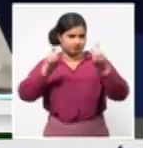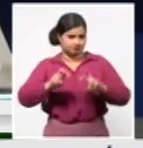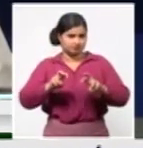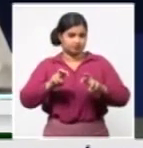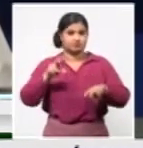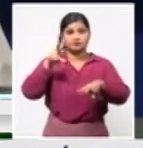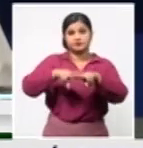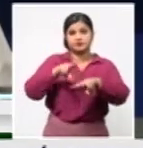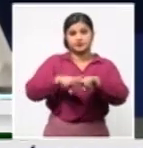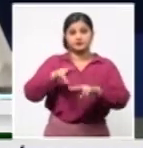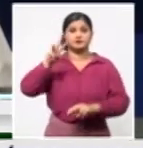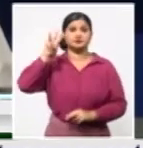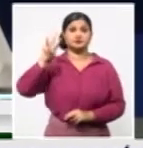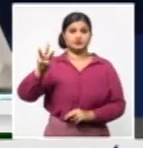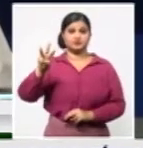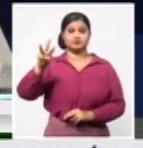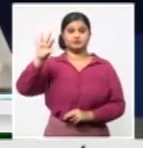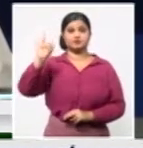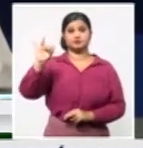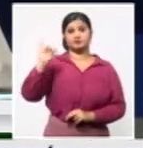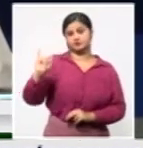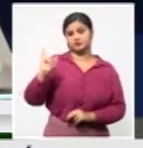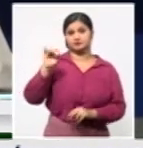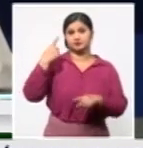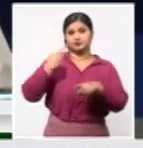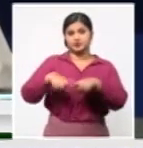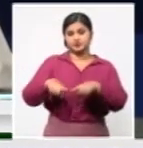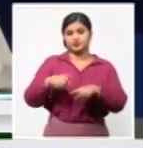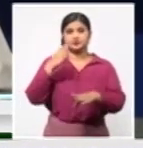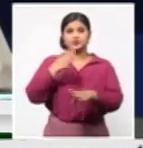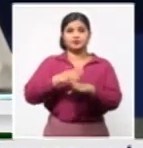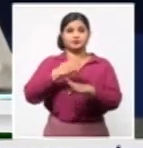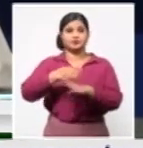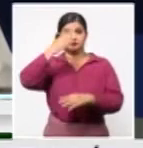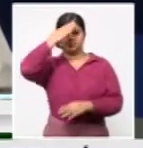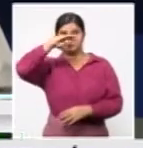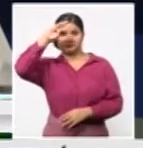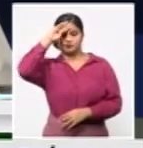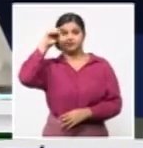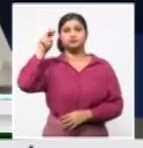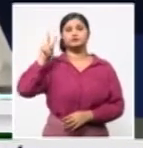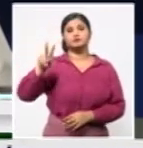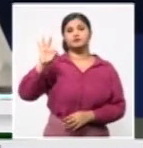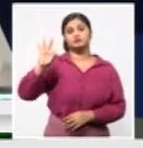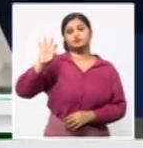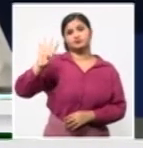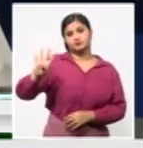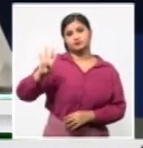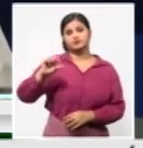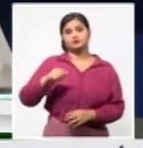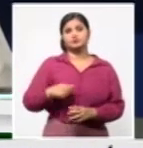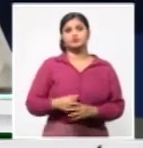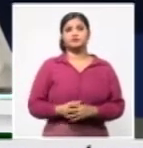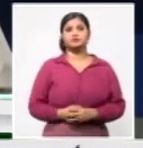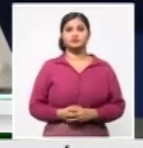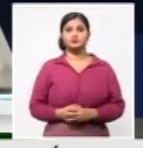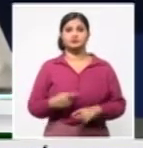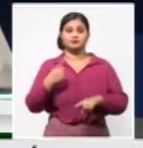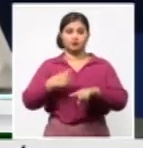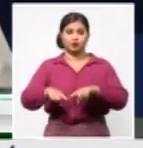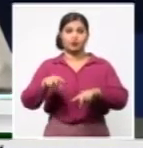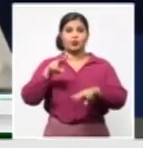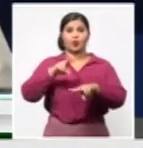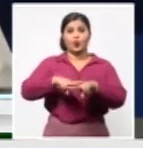Laboratory, 79 in the Genetic Engineering and Biotechnology Center Lab, and 37 in the Civil